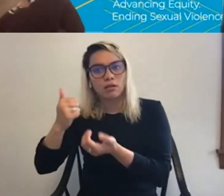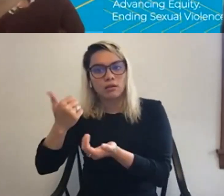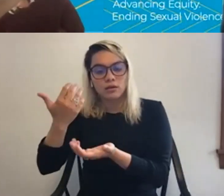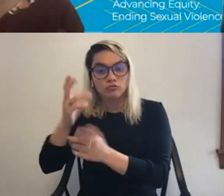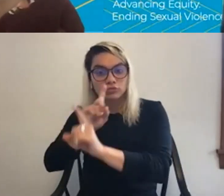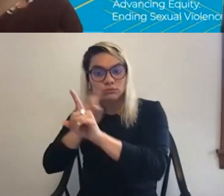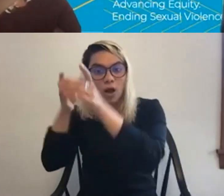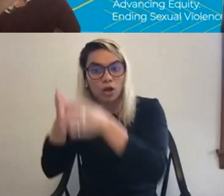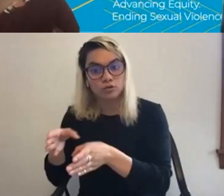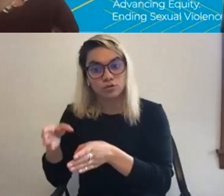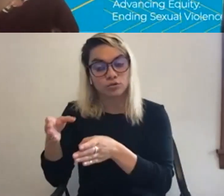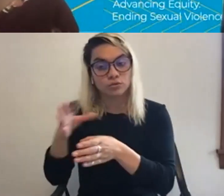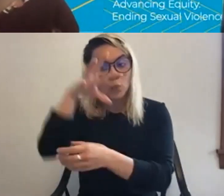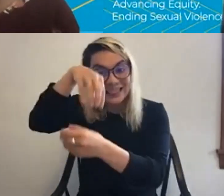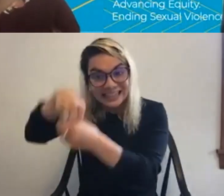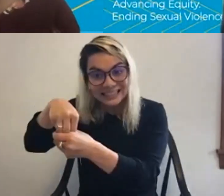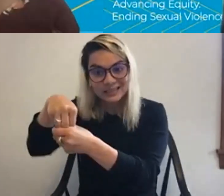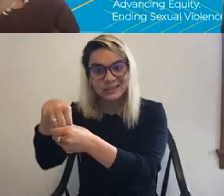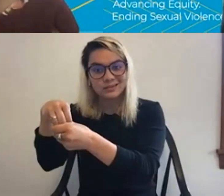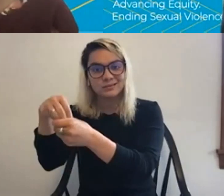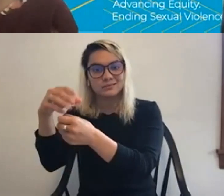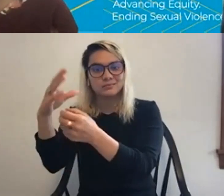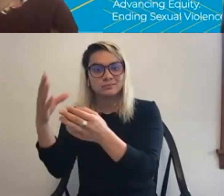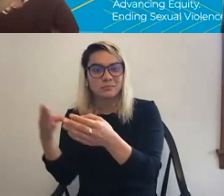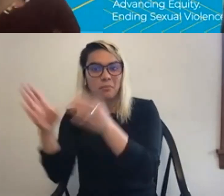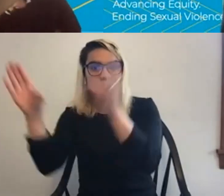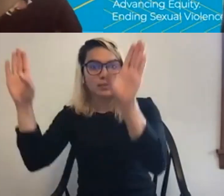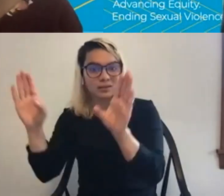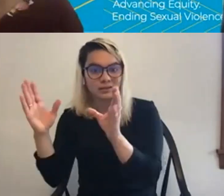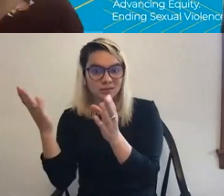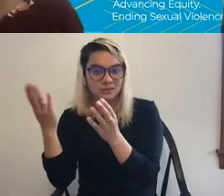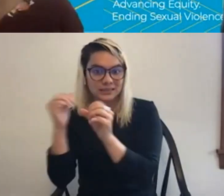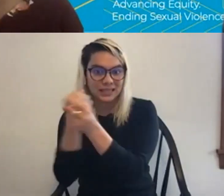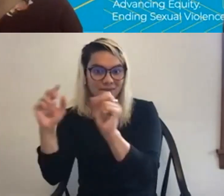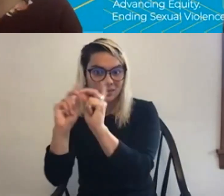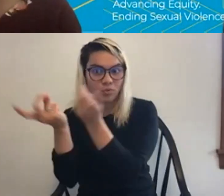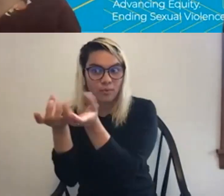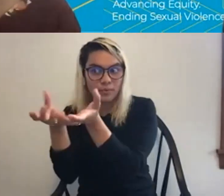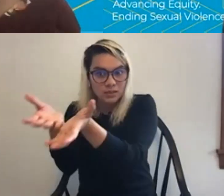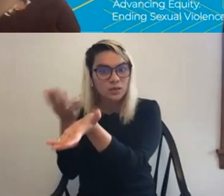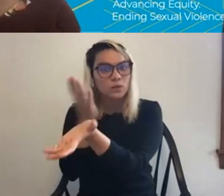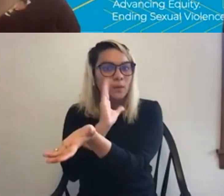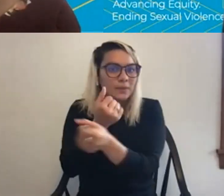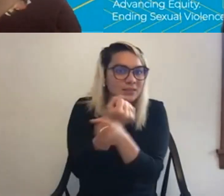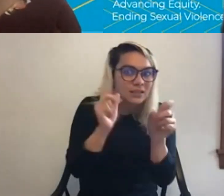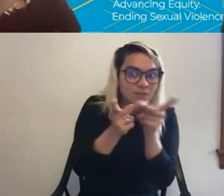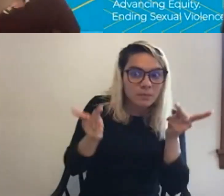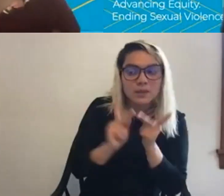And, it'll be a safe place for me to go and for other people to